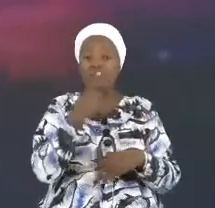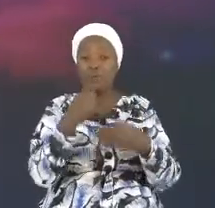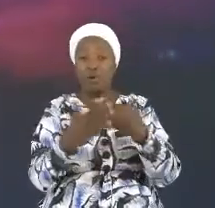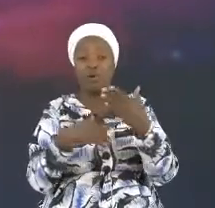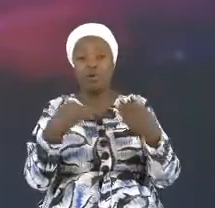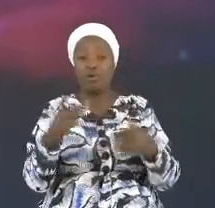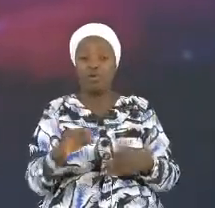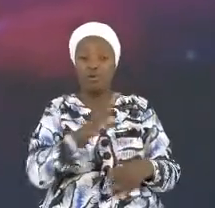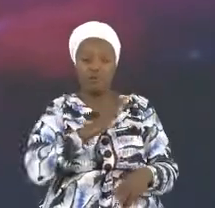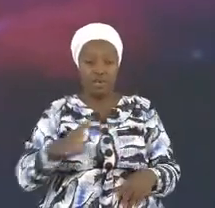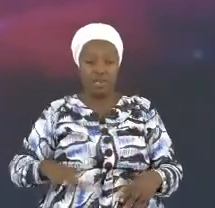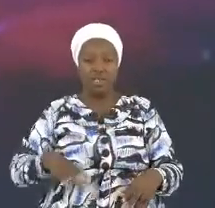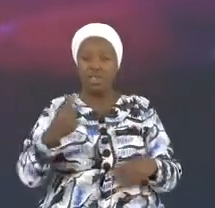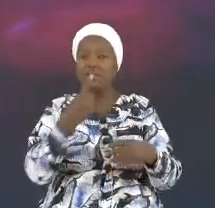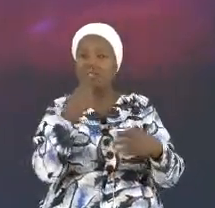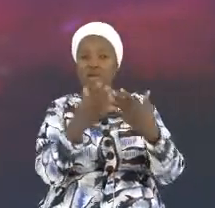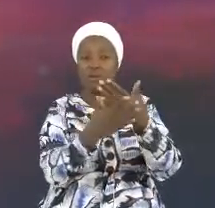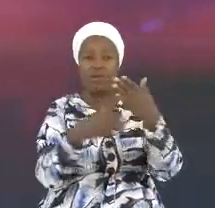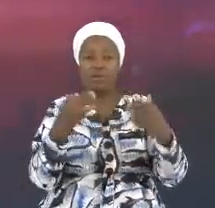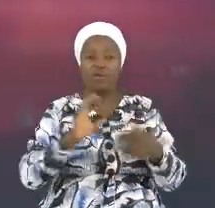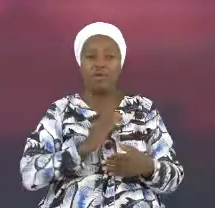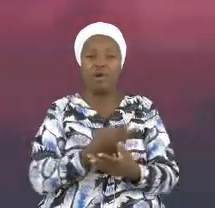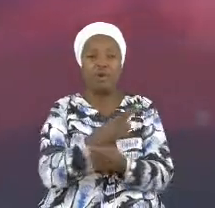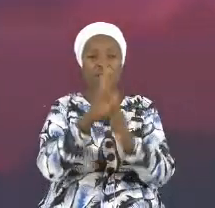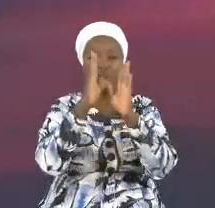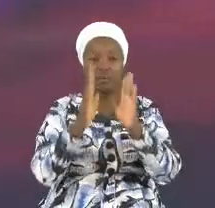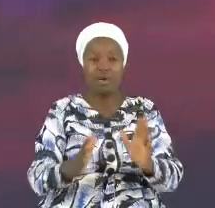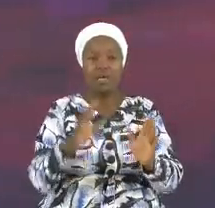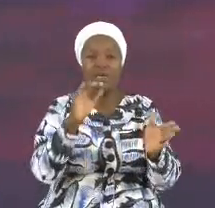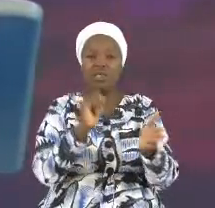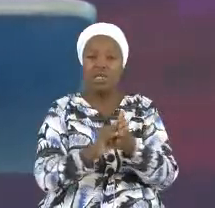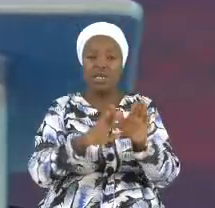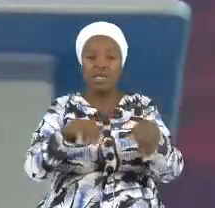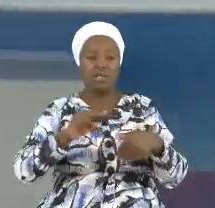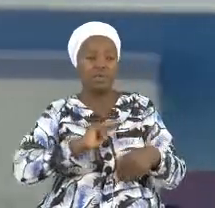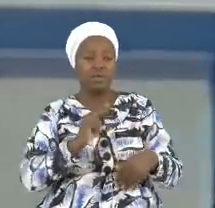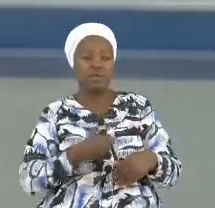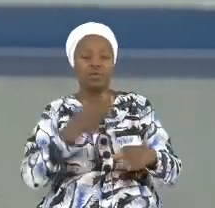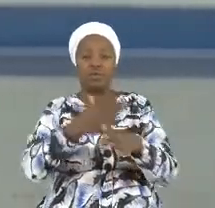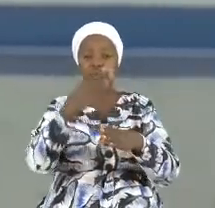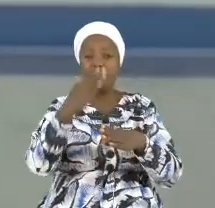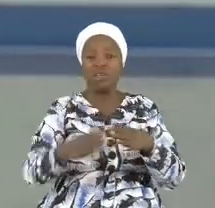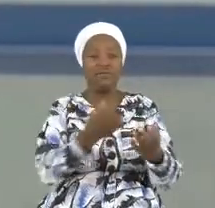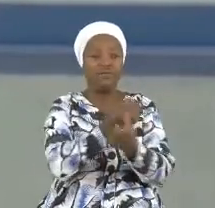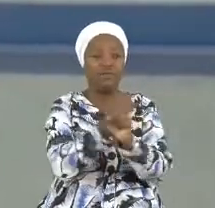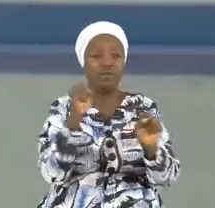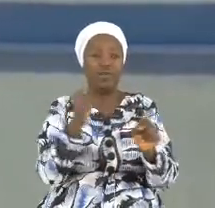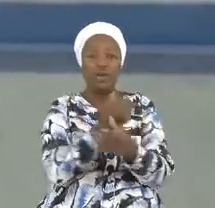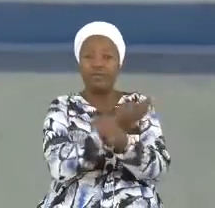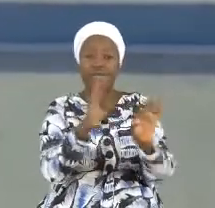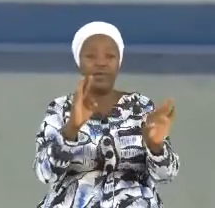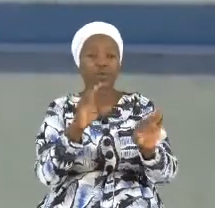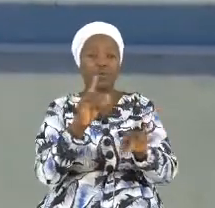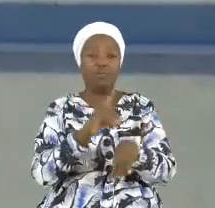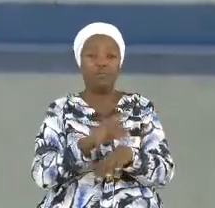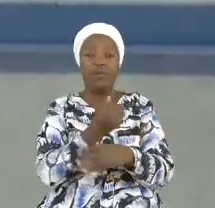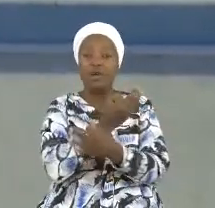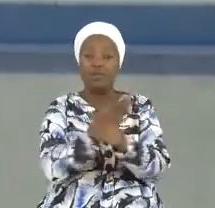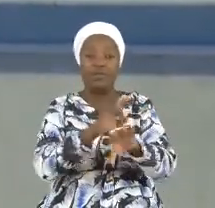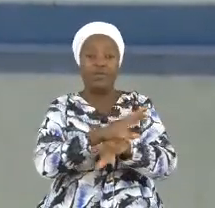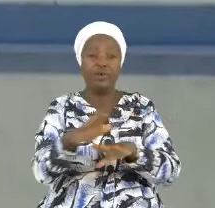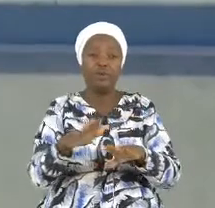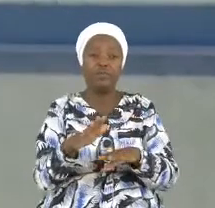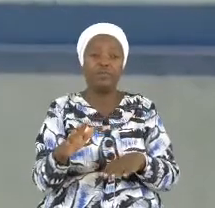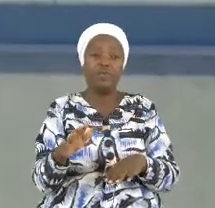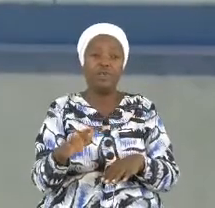blood of our Redeemer that gives us total freedom. Freedom. It sets us